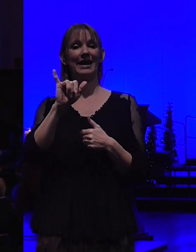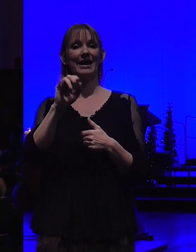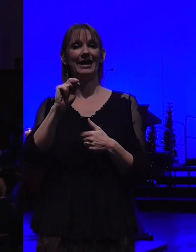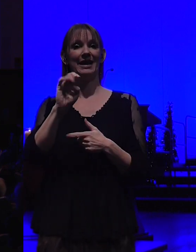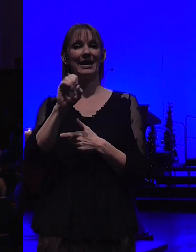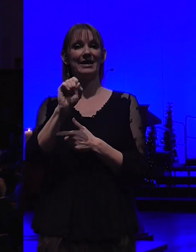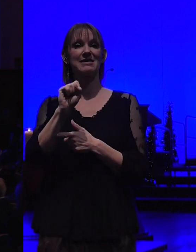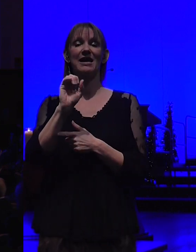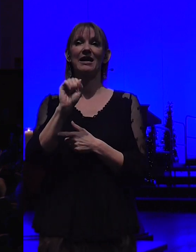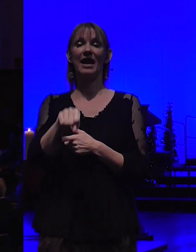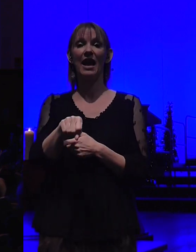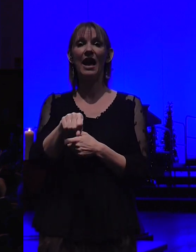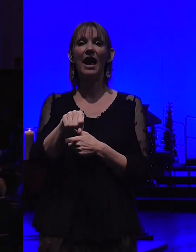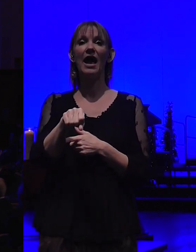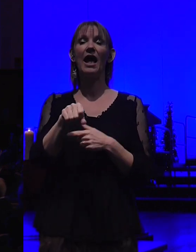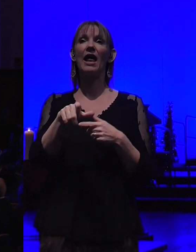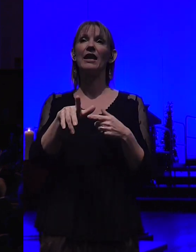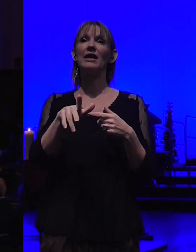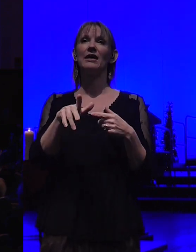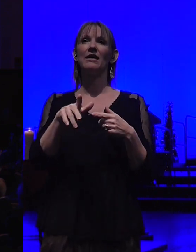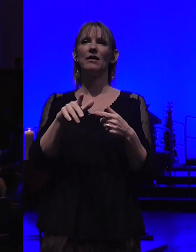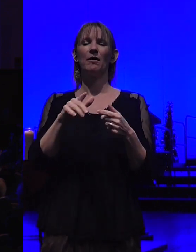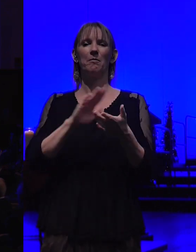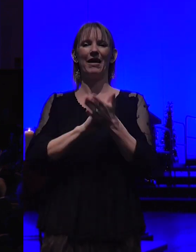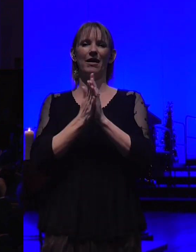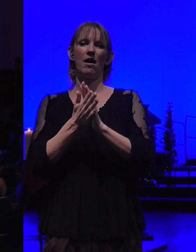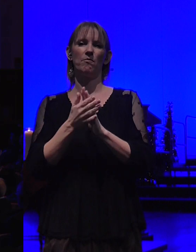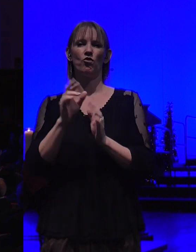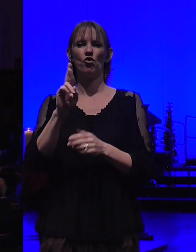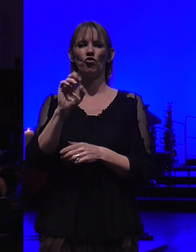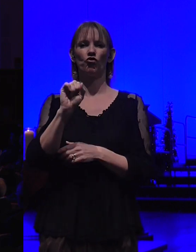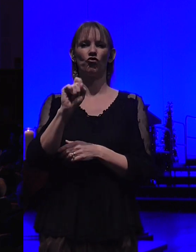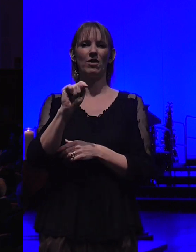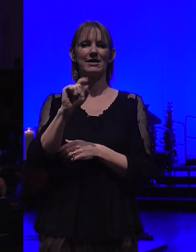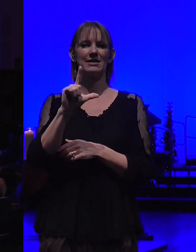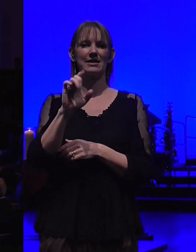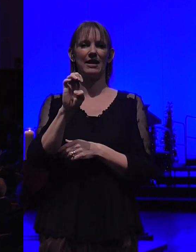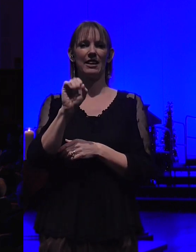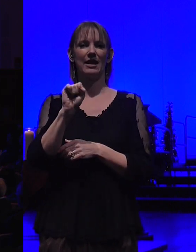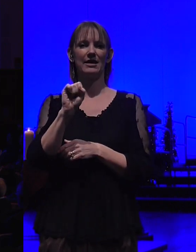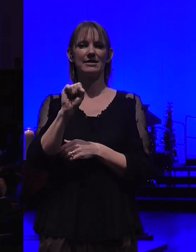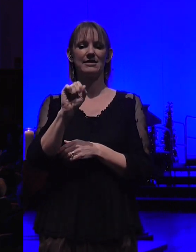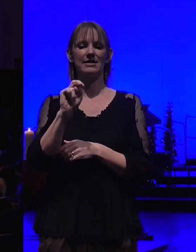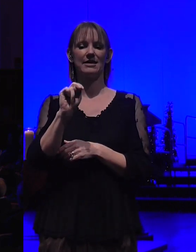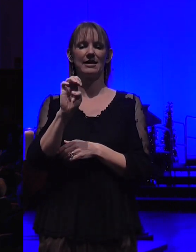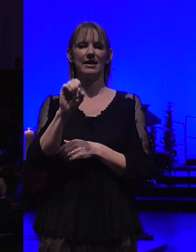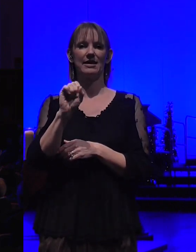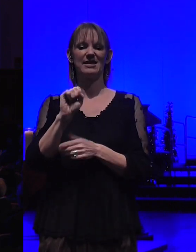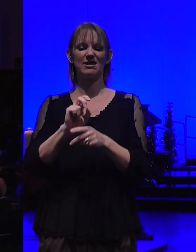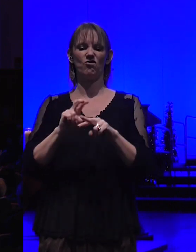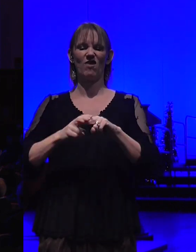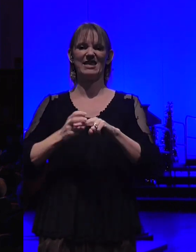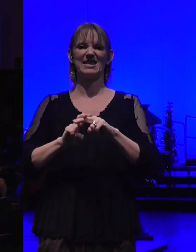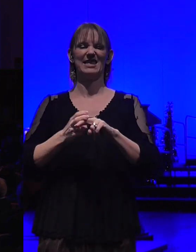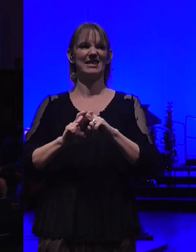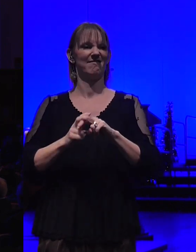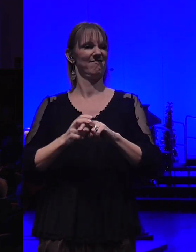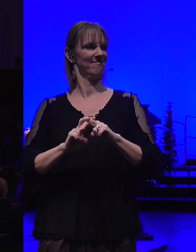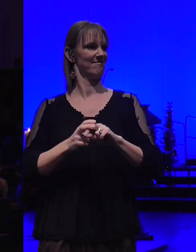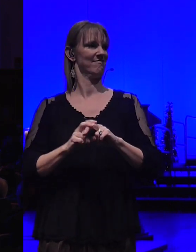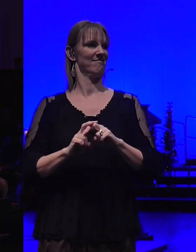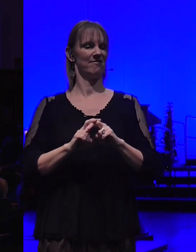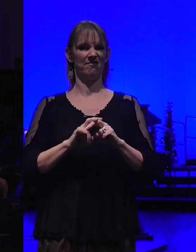some, a kind of restlessness, a kind of almost boredom with it